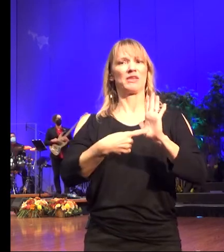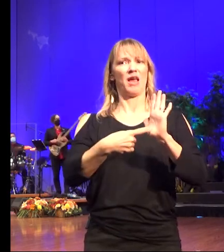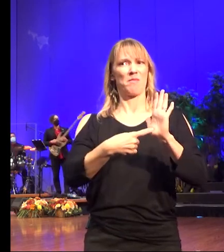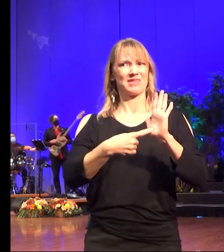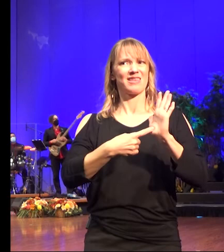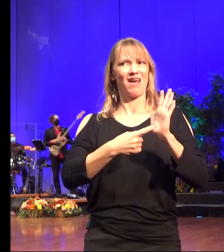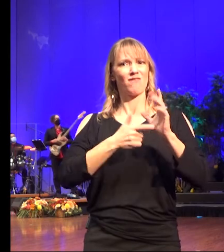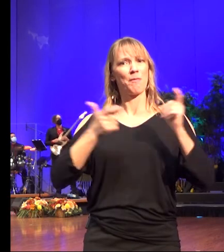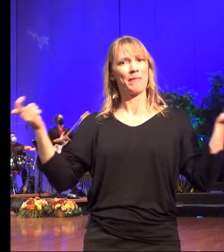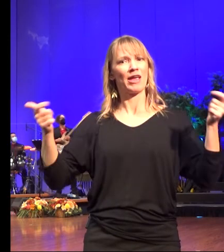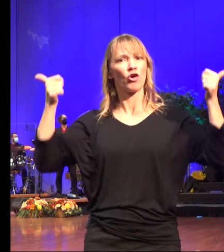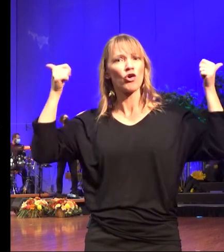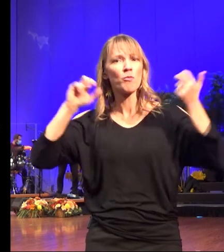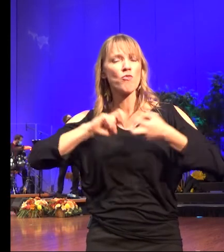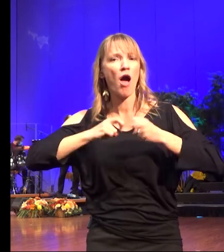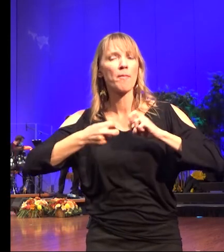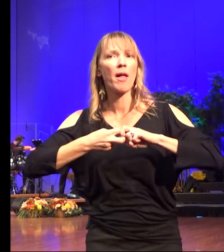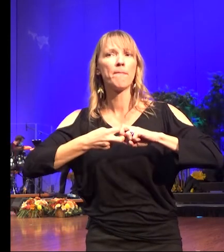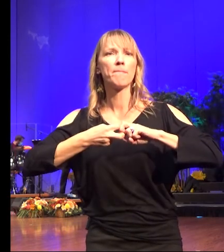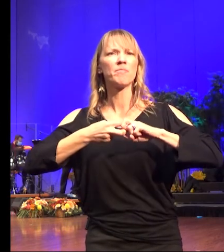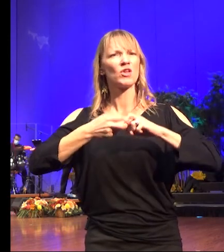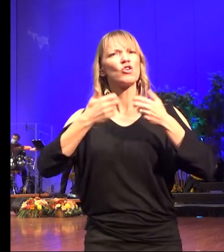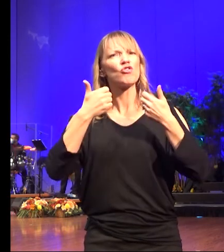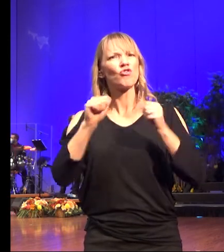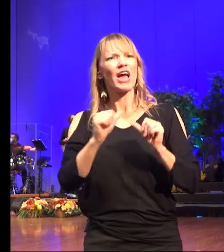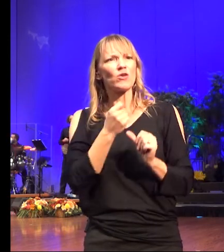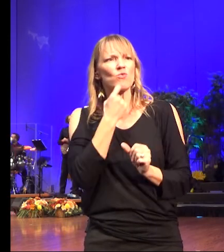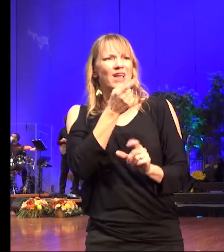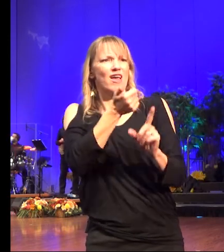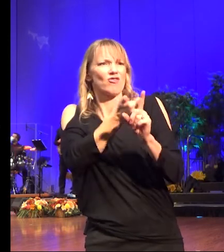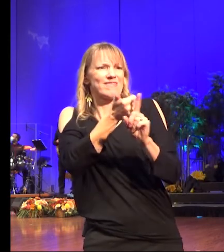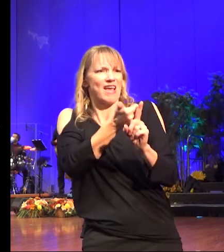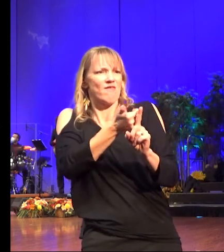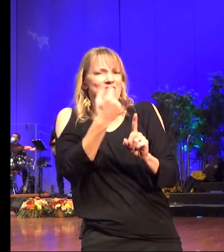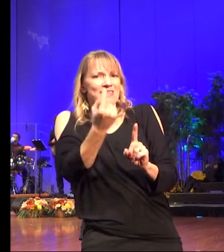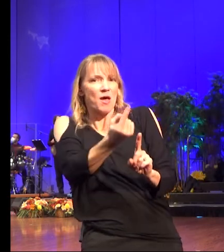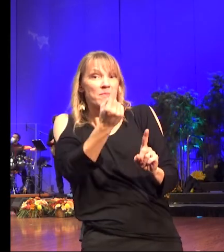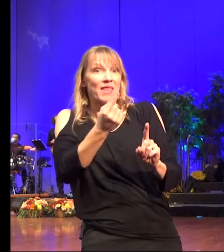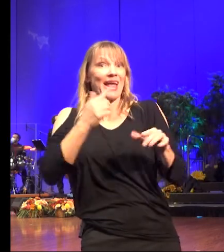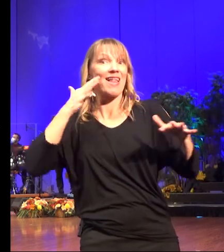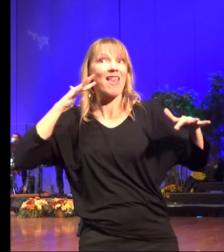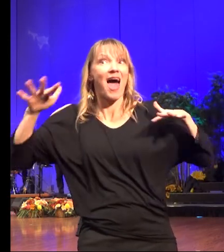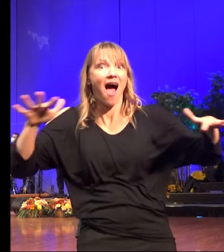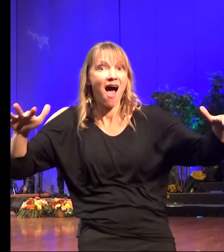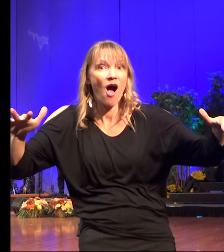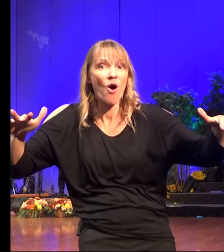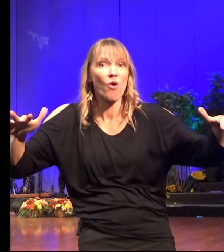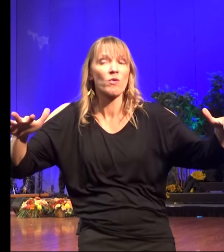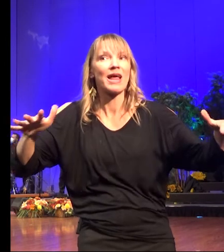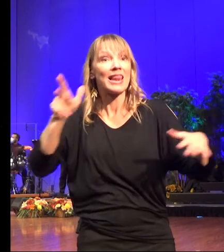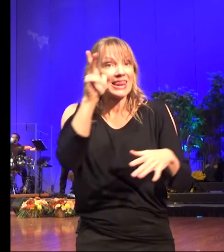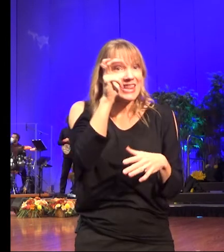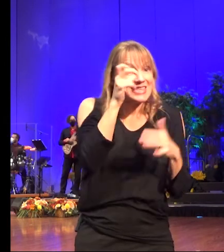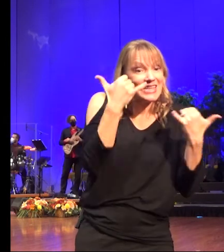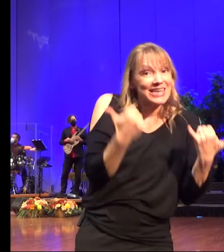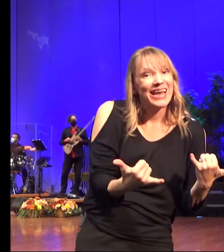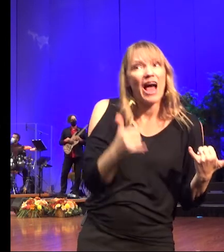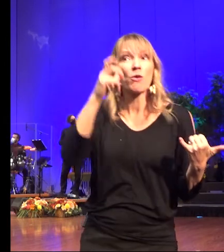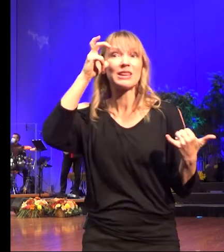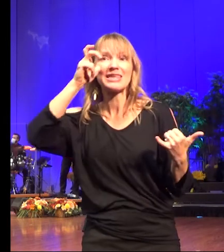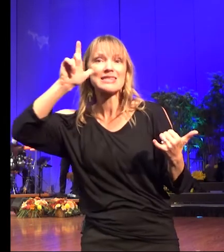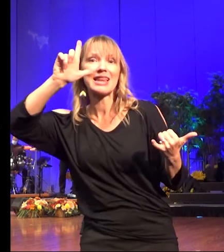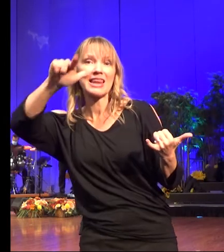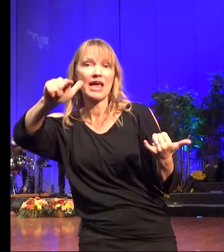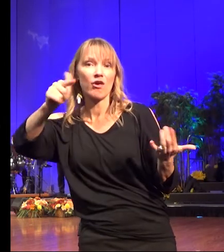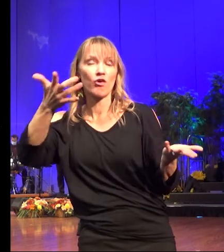all symptoms of a bigger problem. You're trying to tell yourself something loudly. Listen now